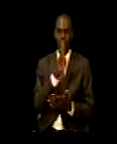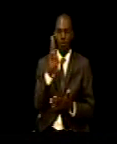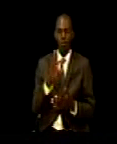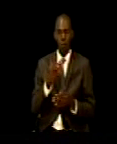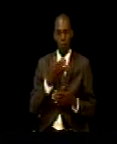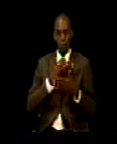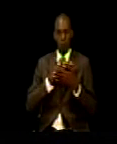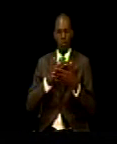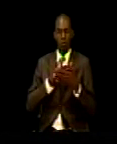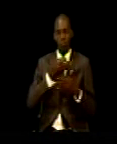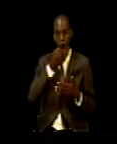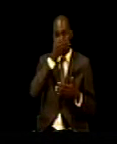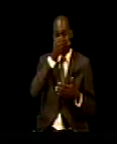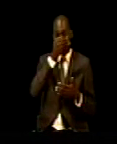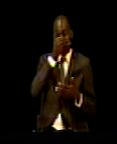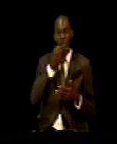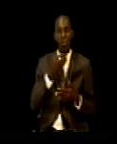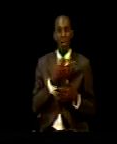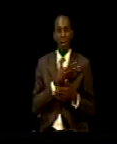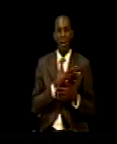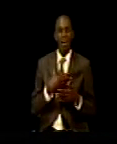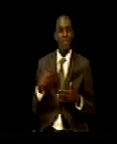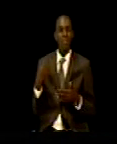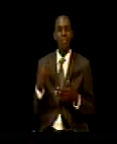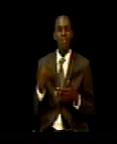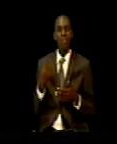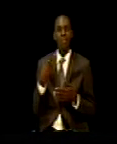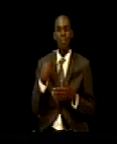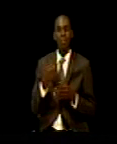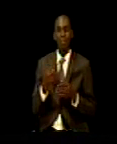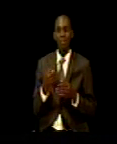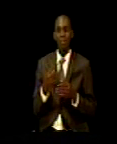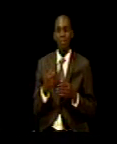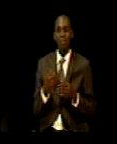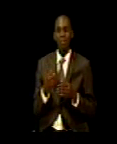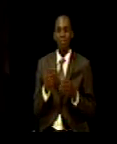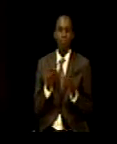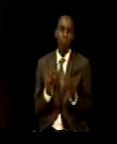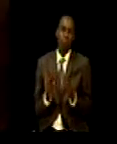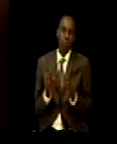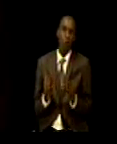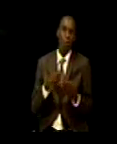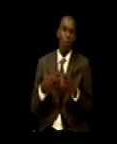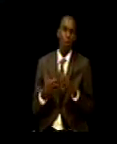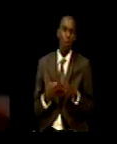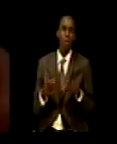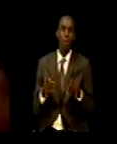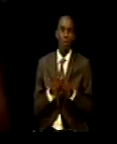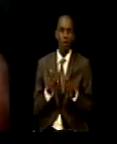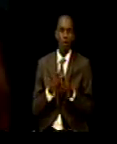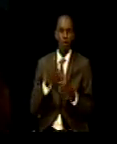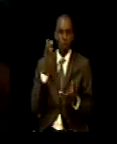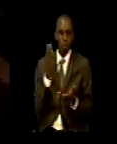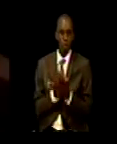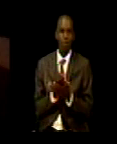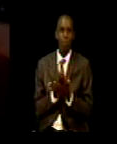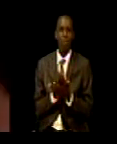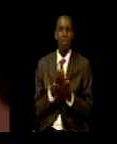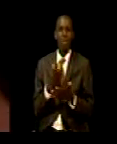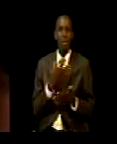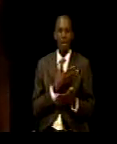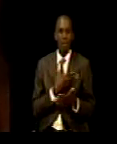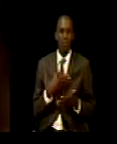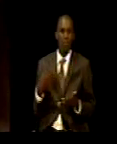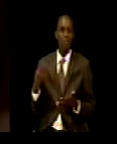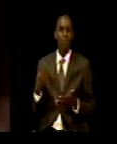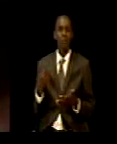and then the recurrent seizures had stopped. And then we discovered that she could tolerate a fluid, so we